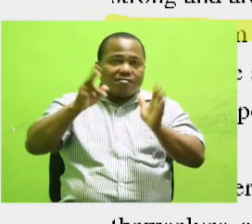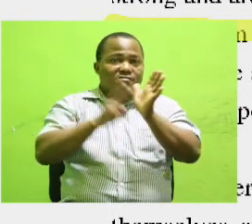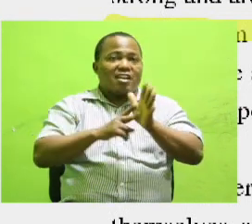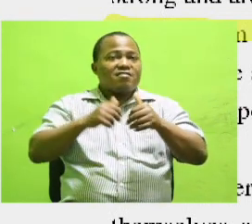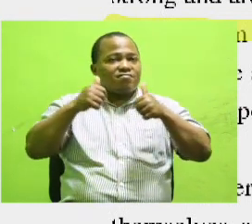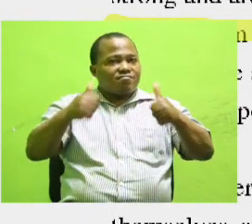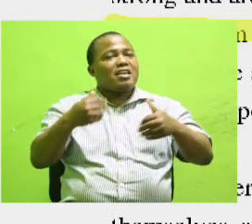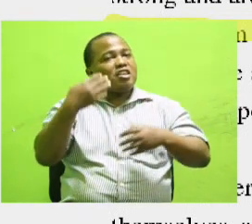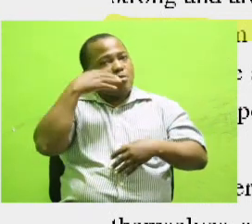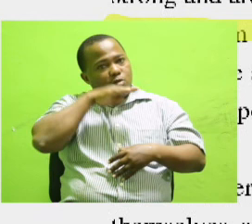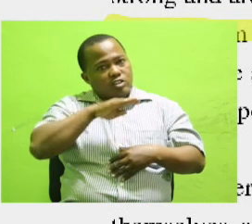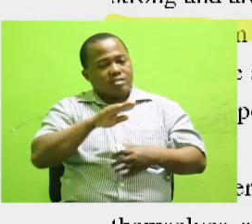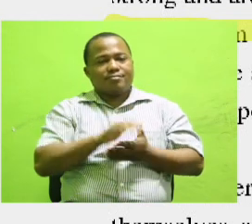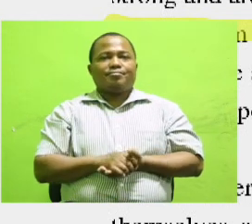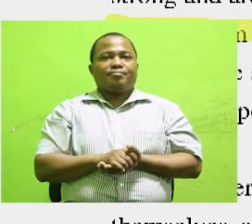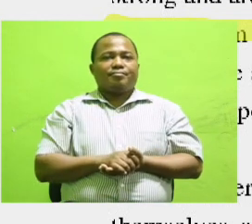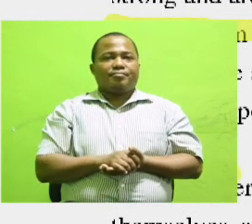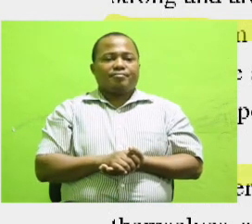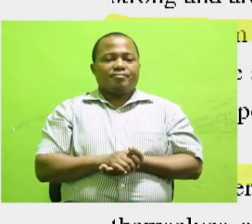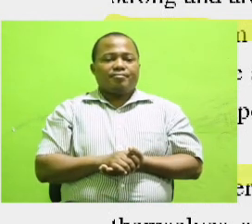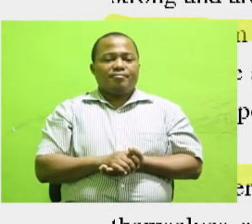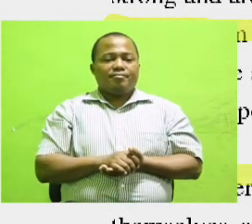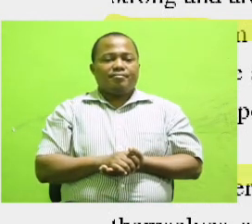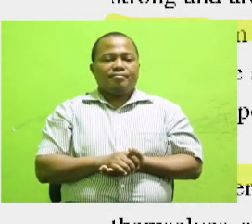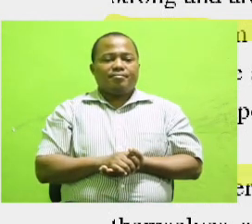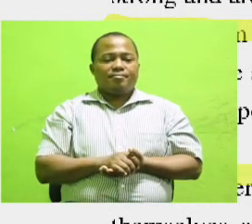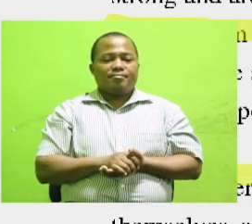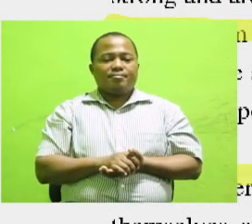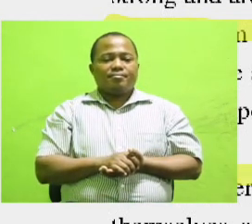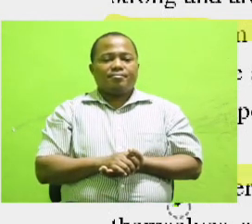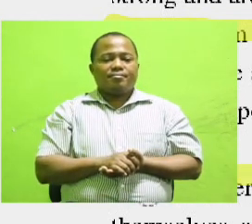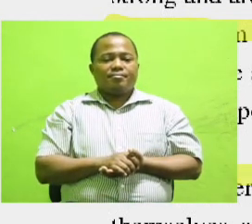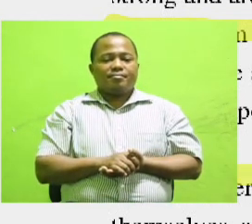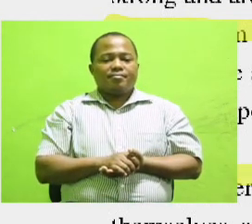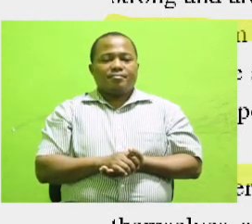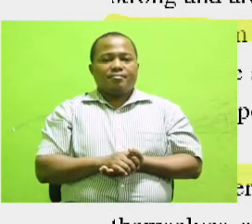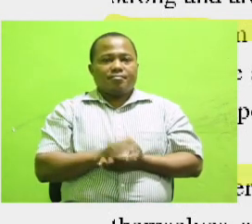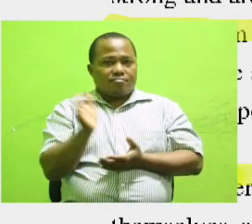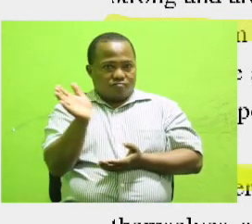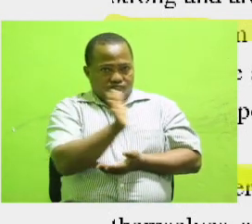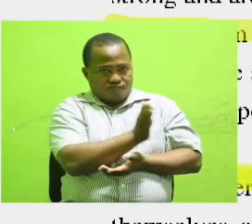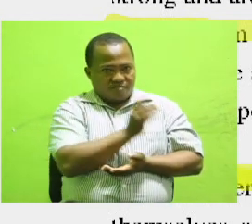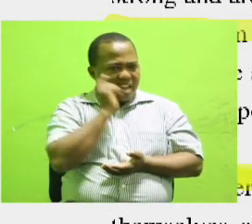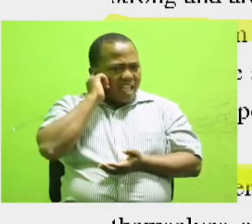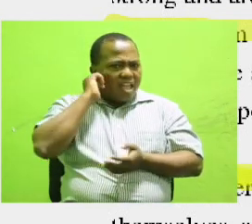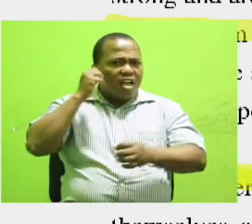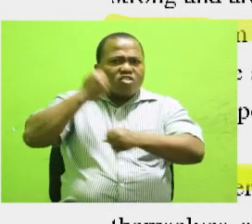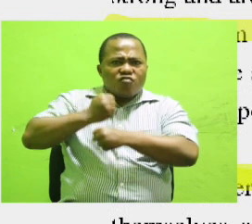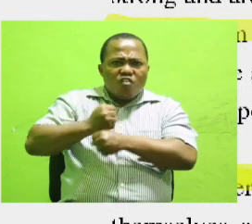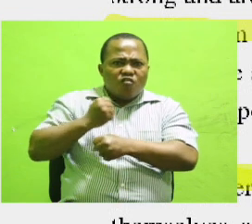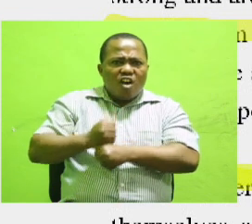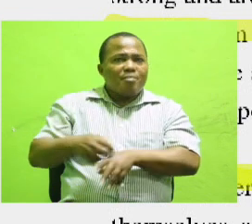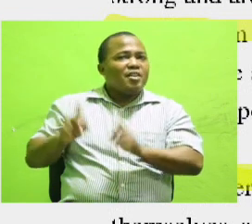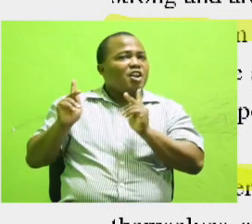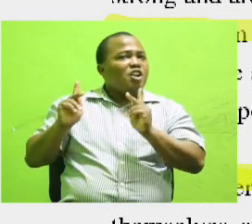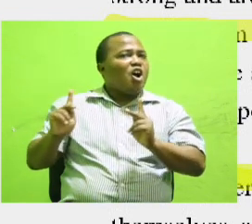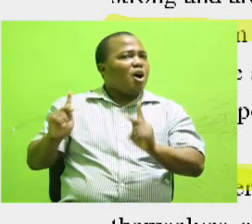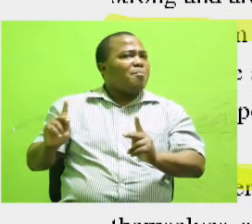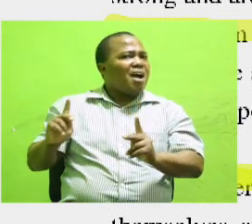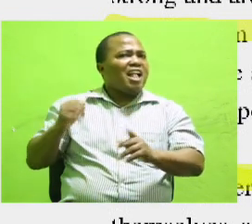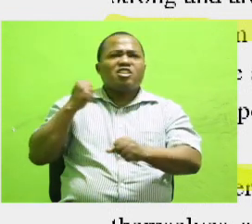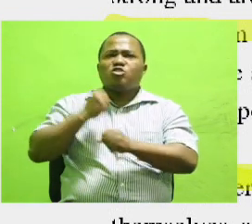taking care of them. Let them perform normal duties. As I said before in the beginning,